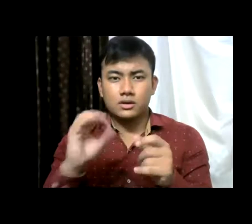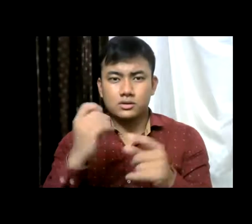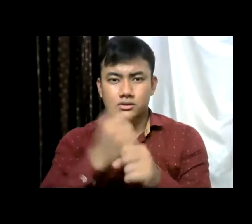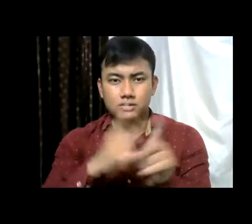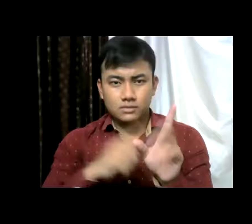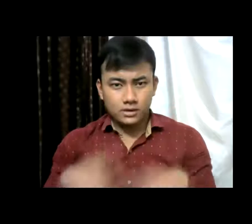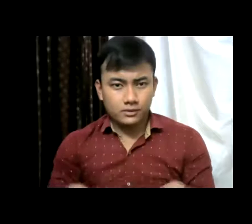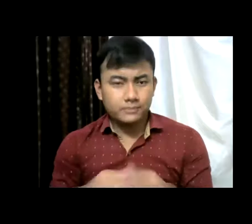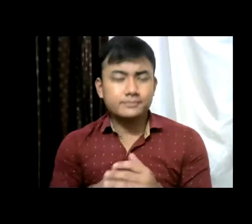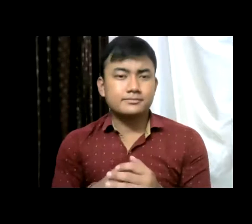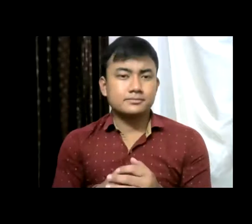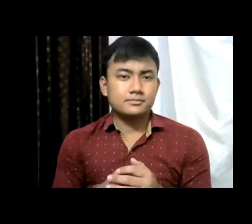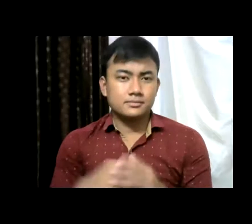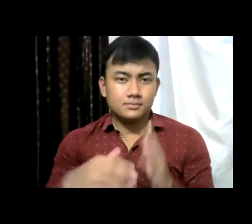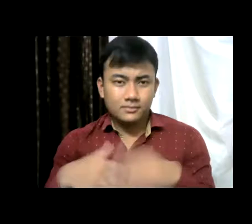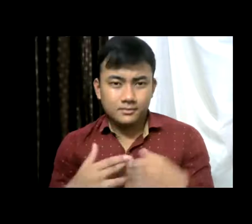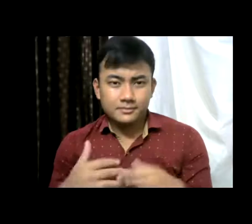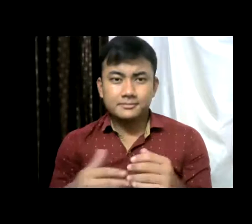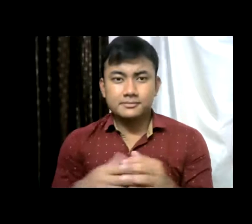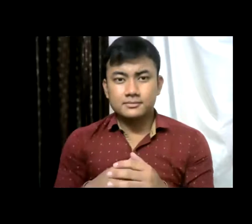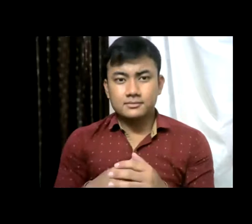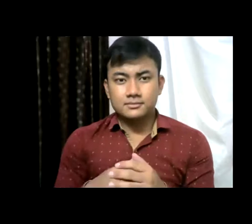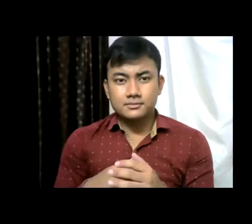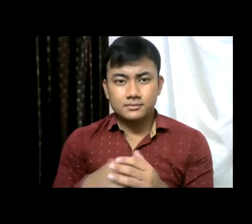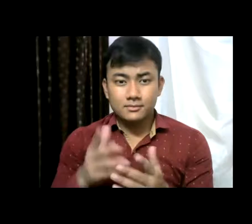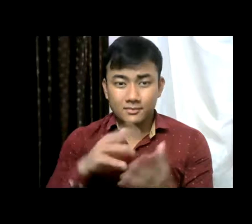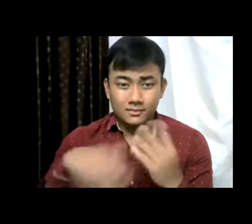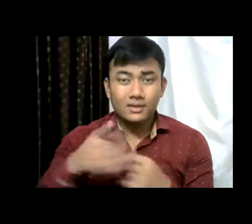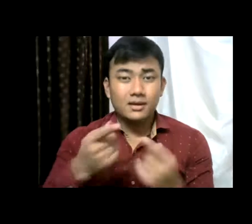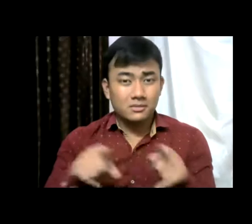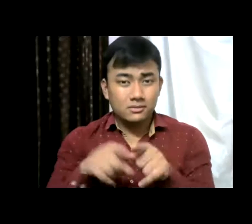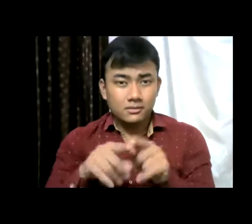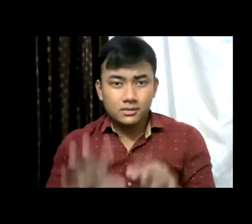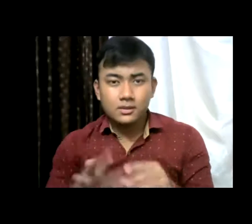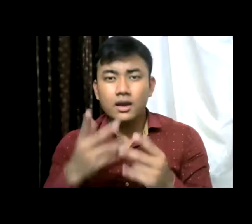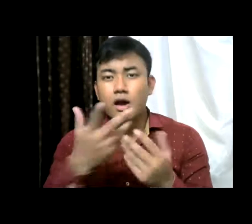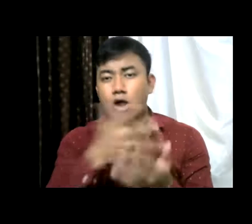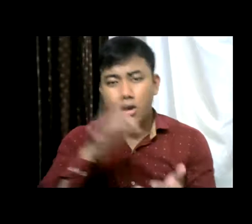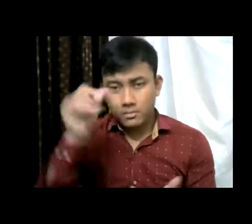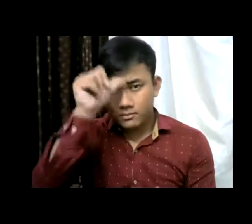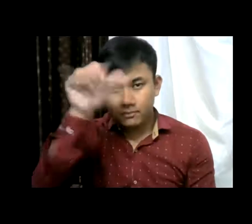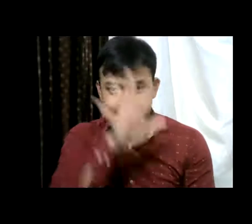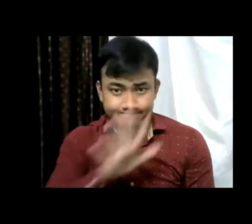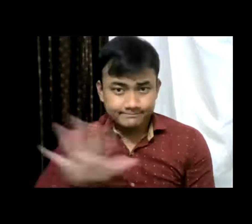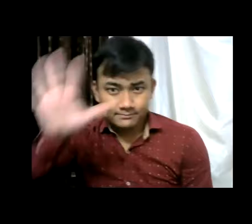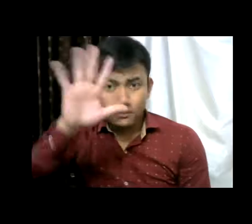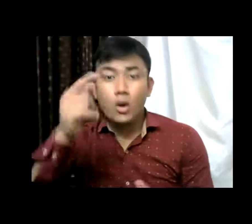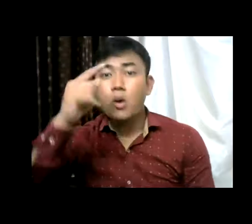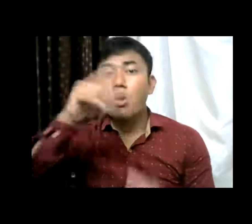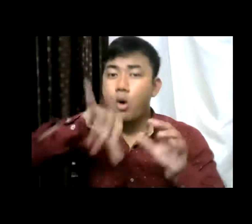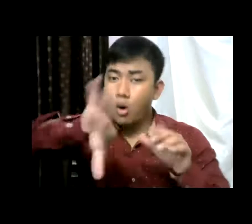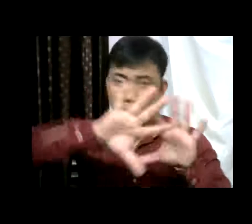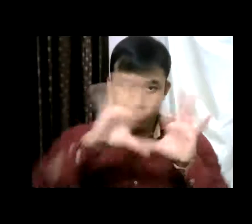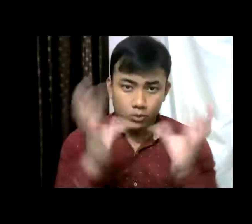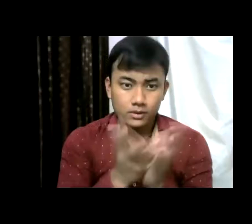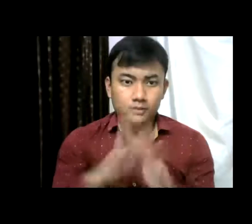an intersectional and decolonial lens, both among queer spaces in India and worldwide.